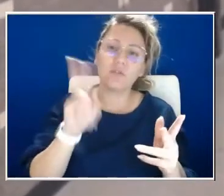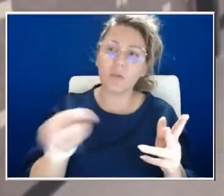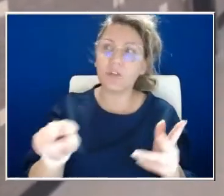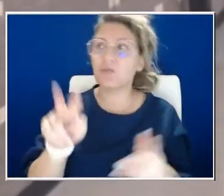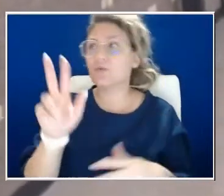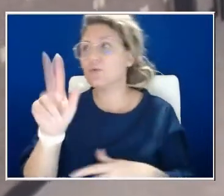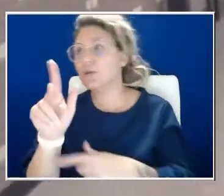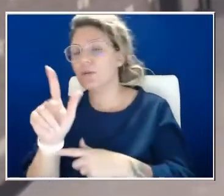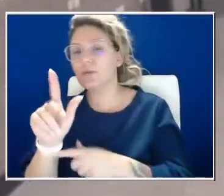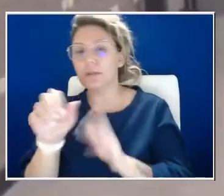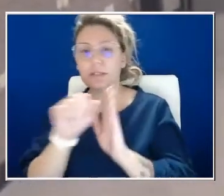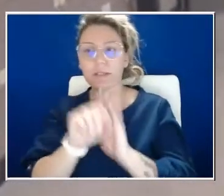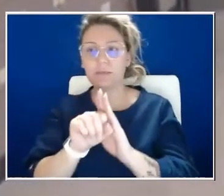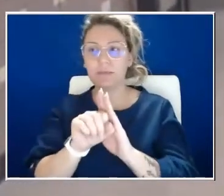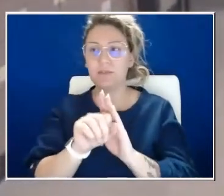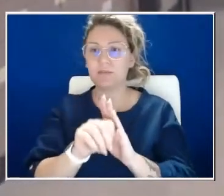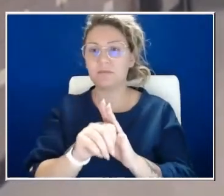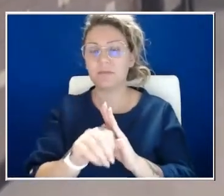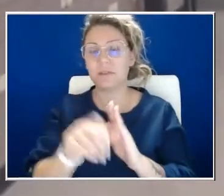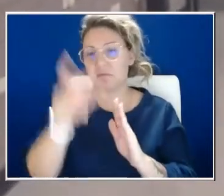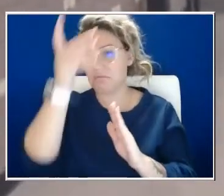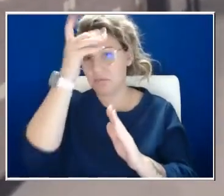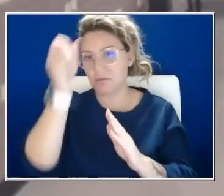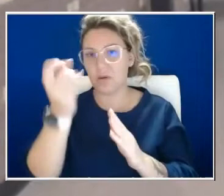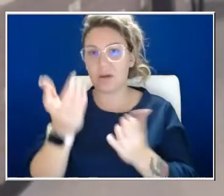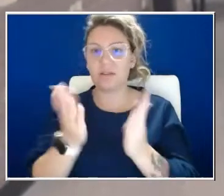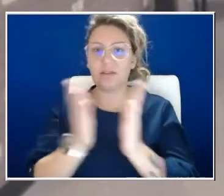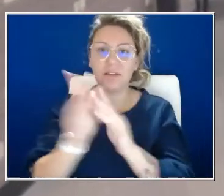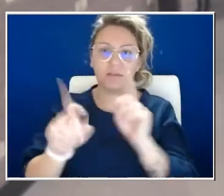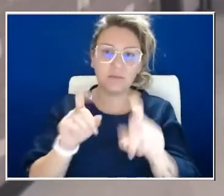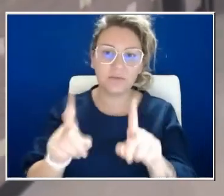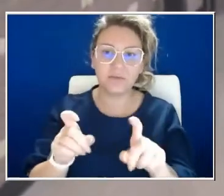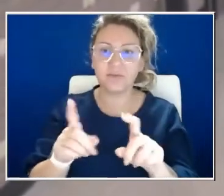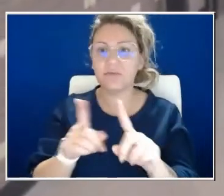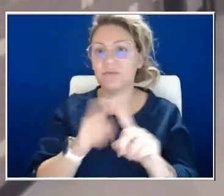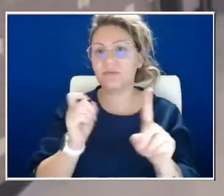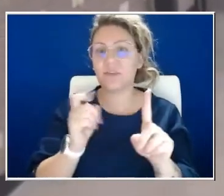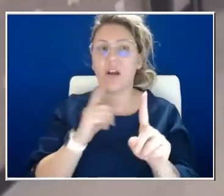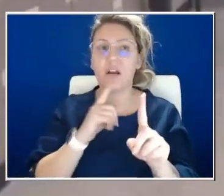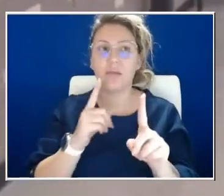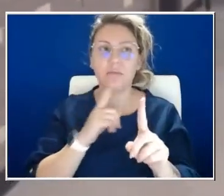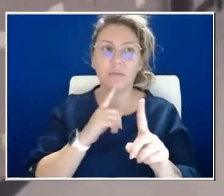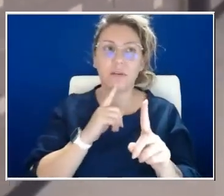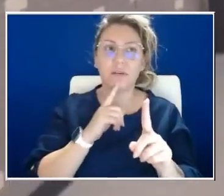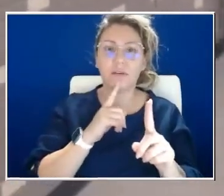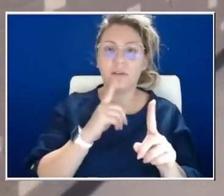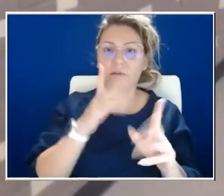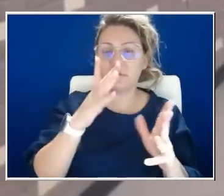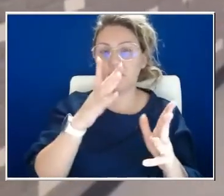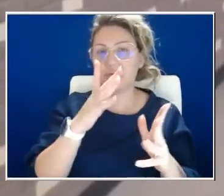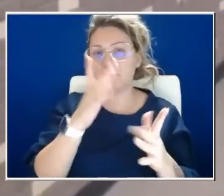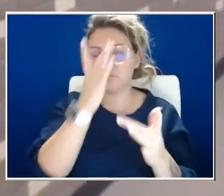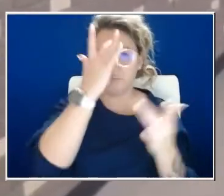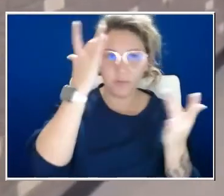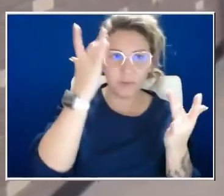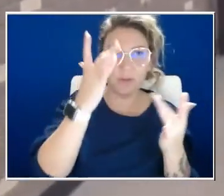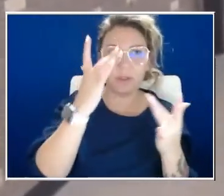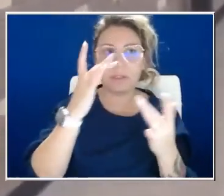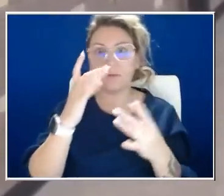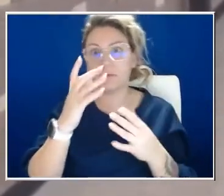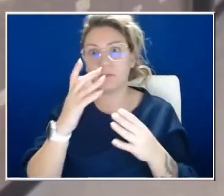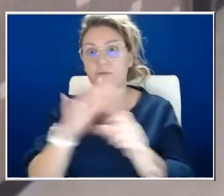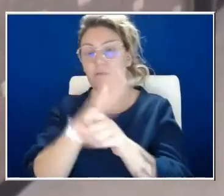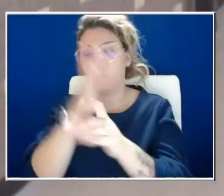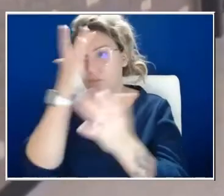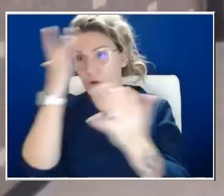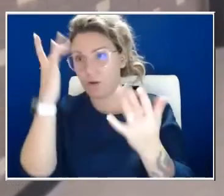those questions. Everything from retrograde amnesia to anterograde amnesia. Hey, what do you remember before the events? What can you